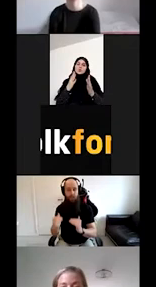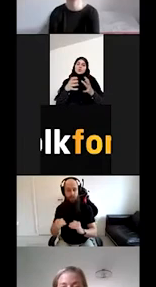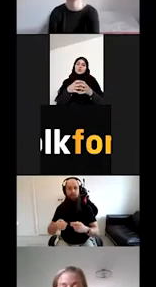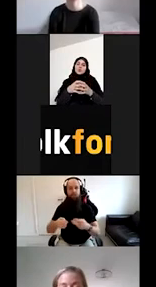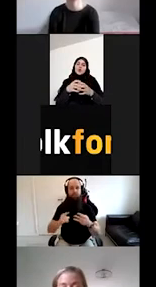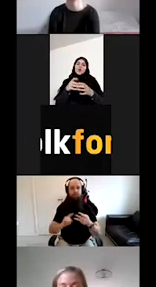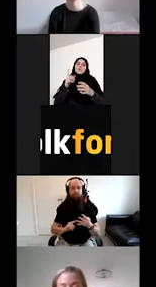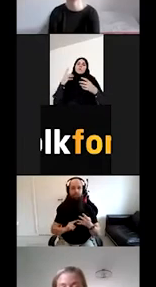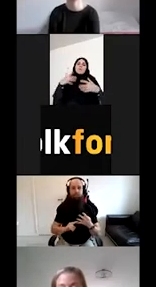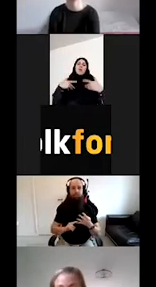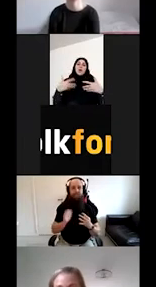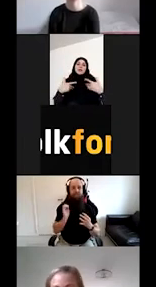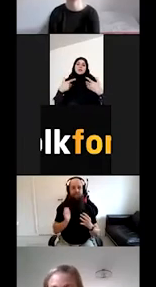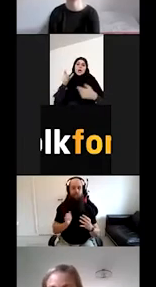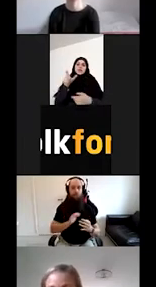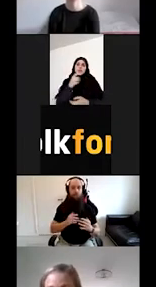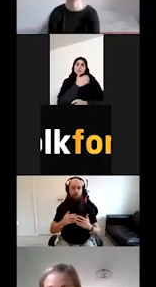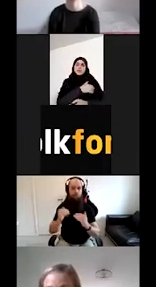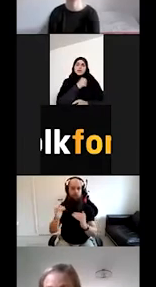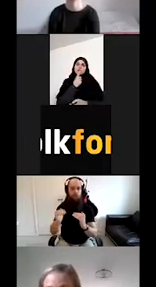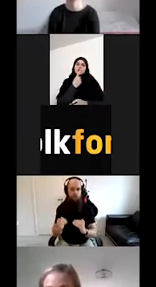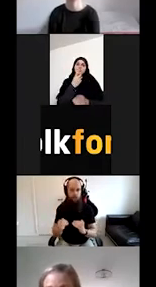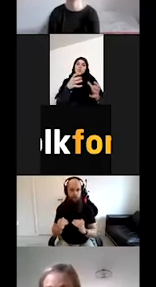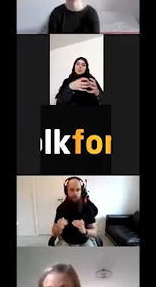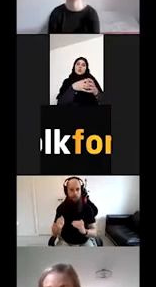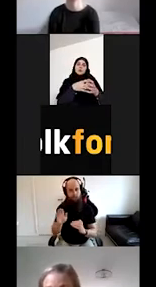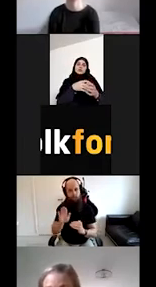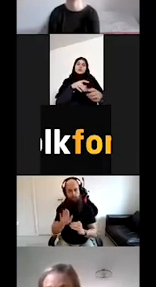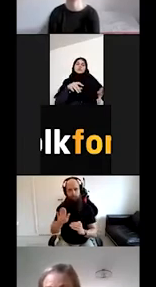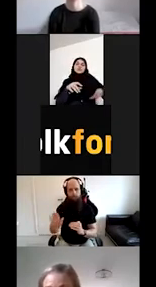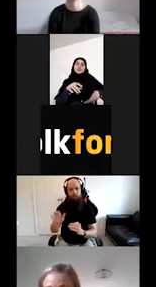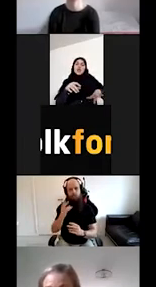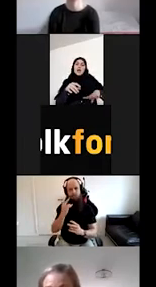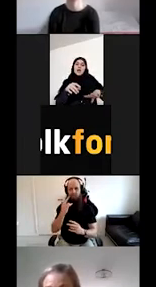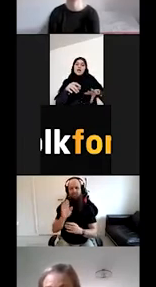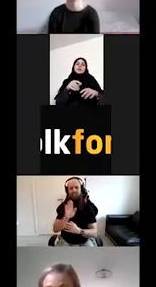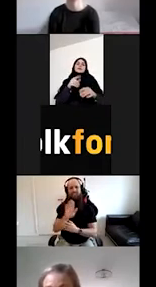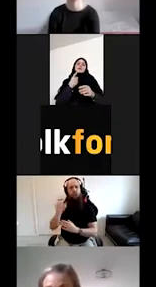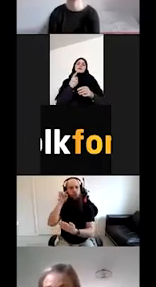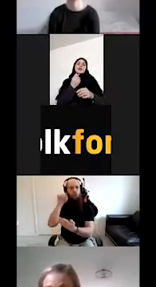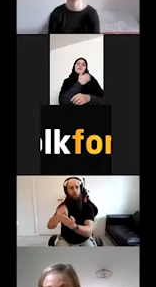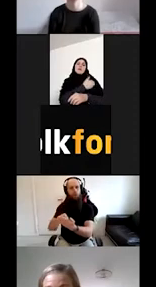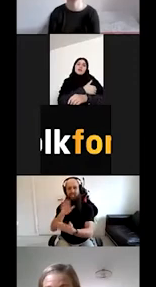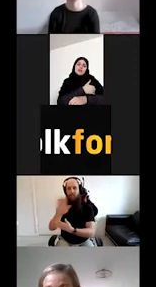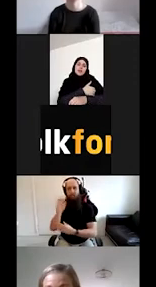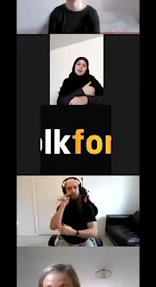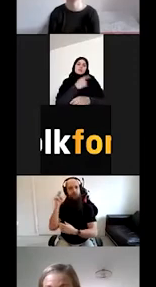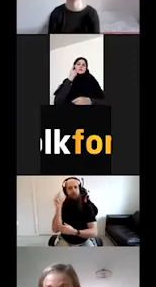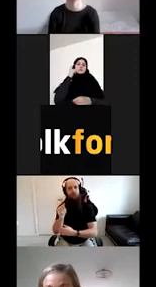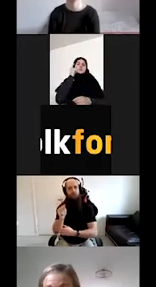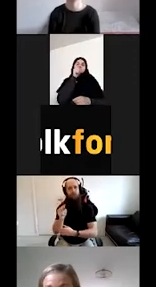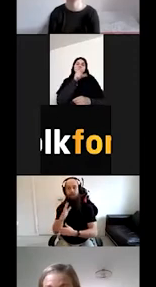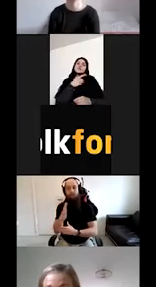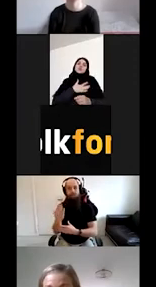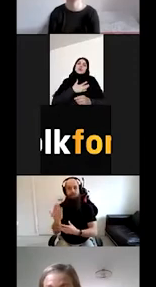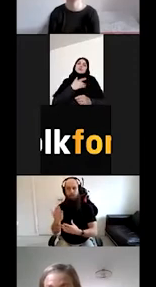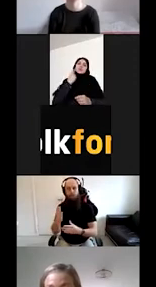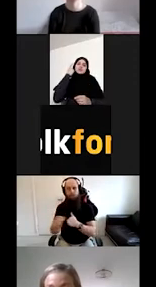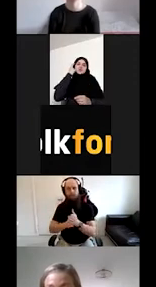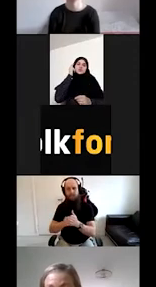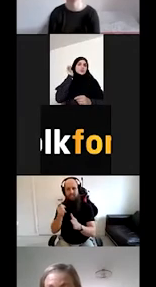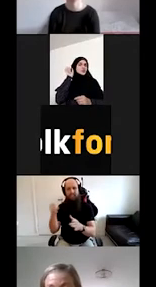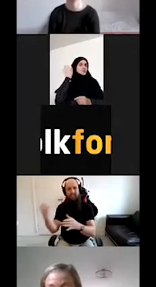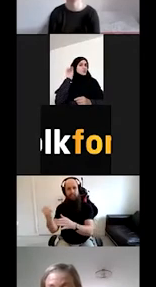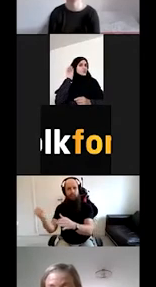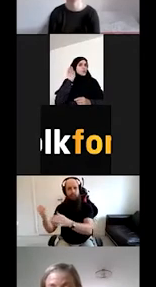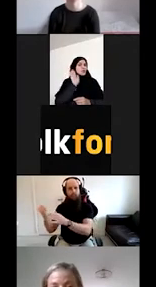see their views and aspects that affect them, particularly within the group of persons with